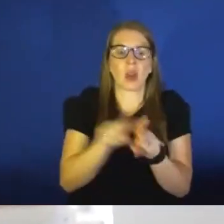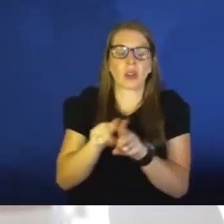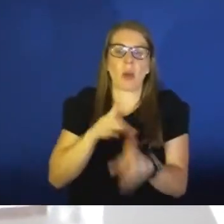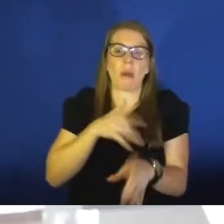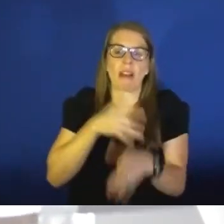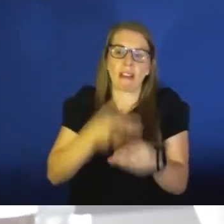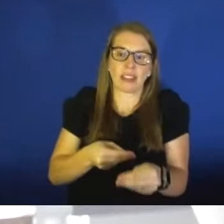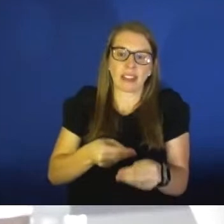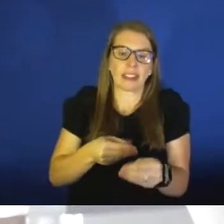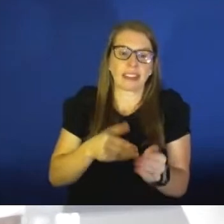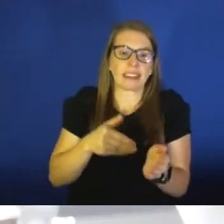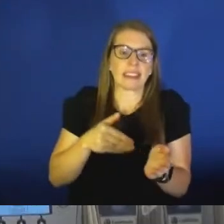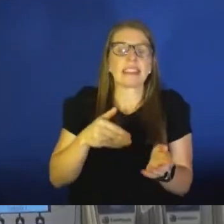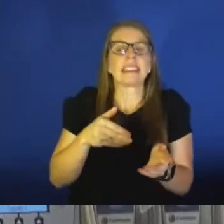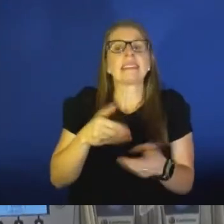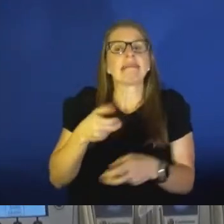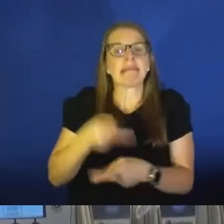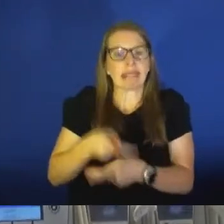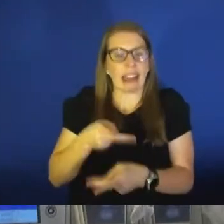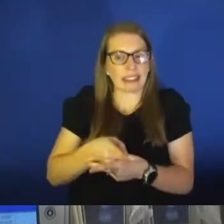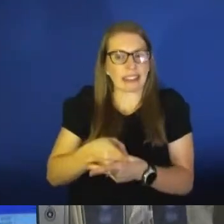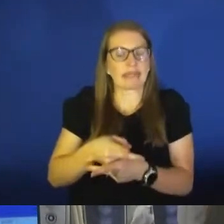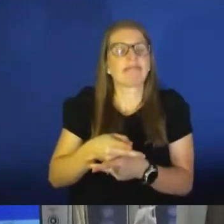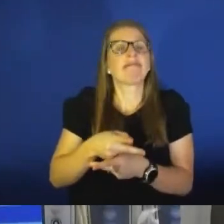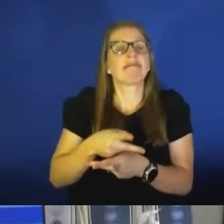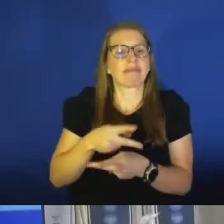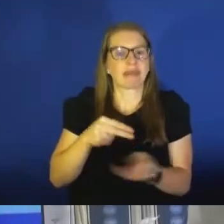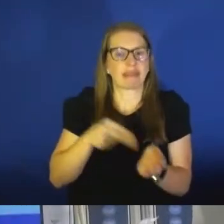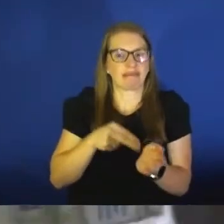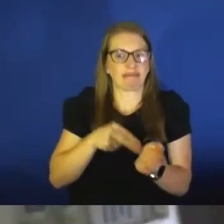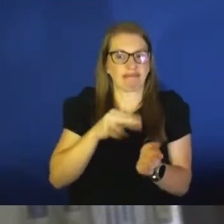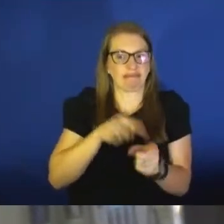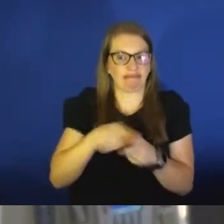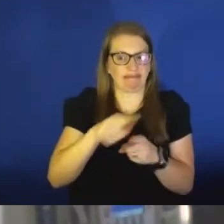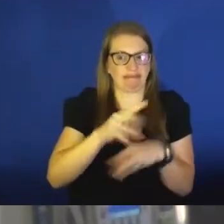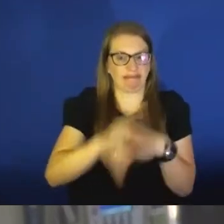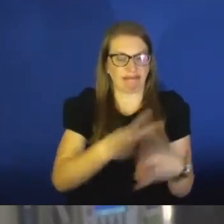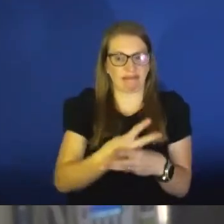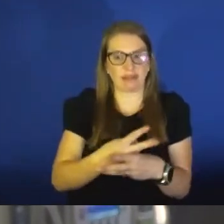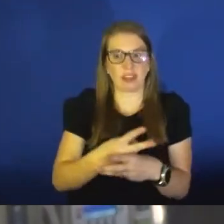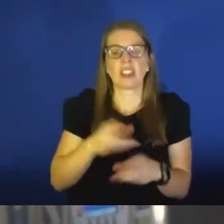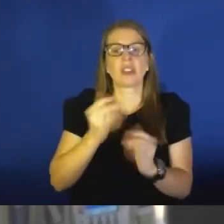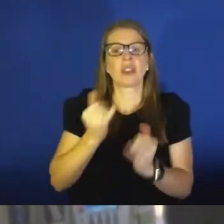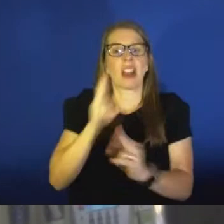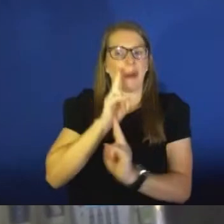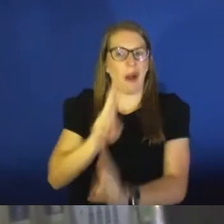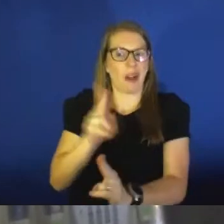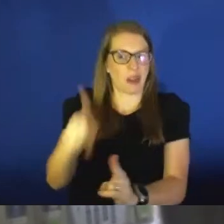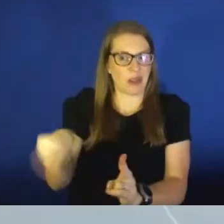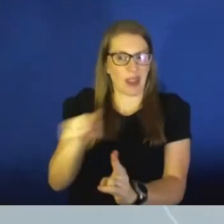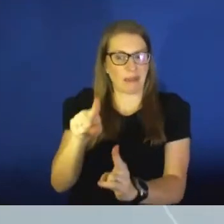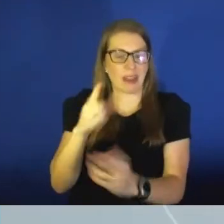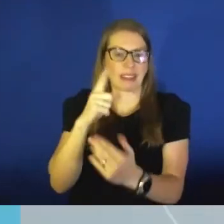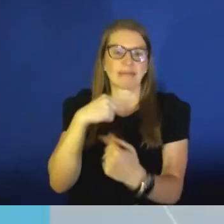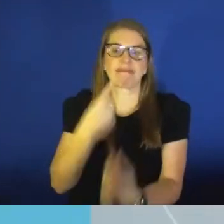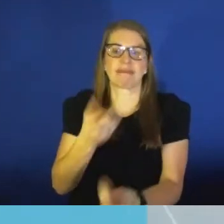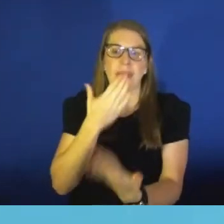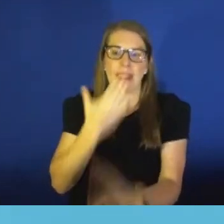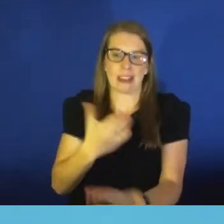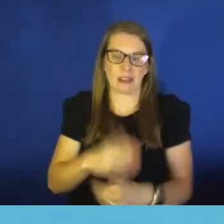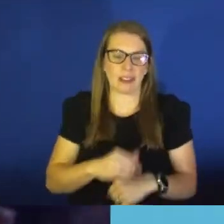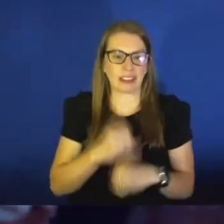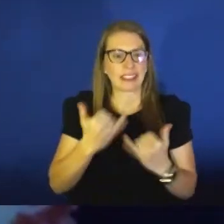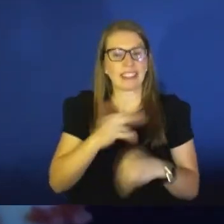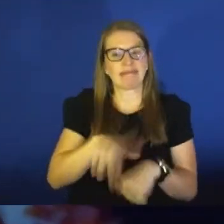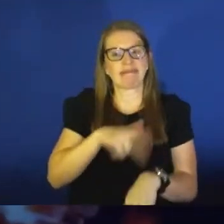kick off National Nurses Week today. So today we honor them and say thank you. The Morning Medical Update starts right now.